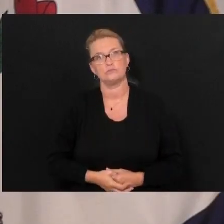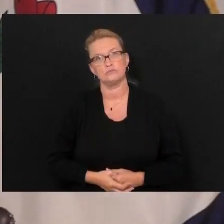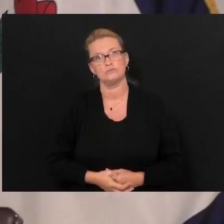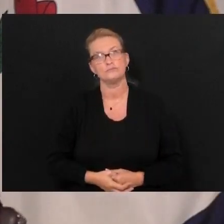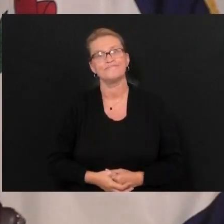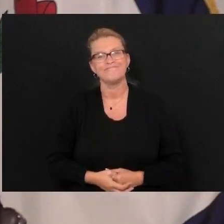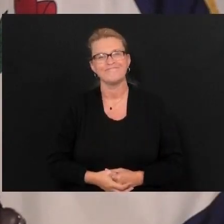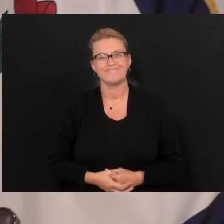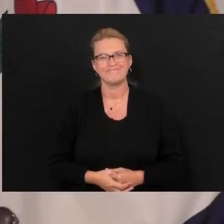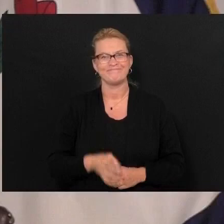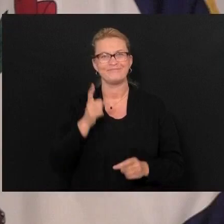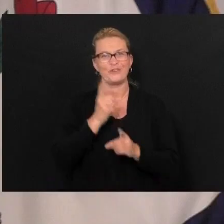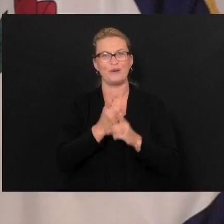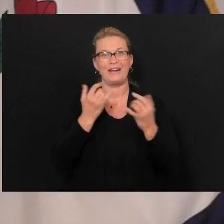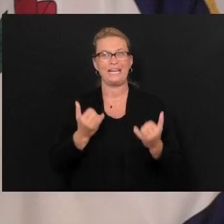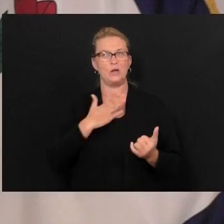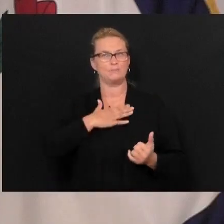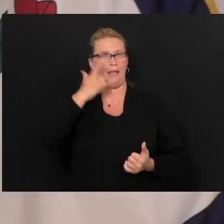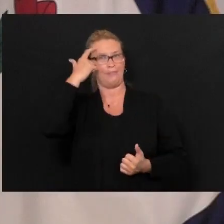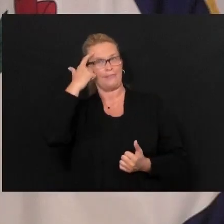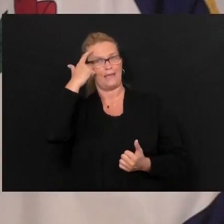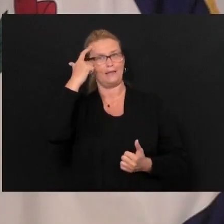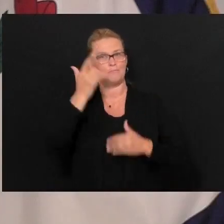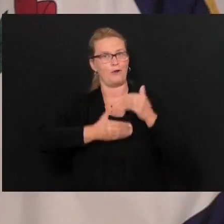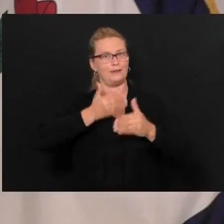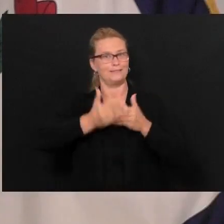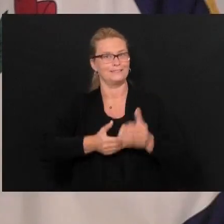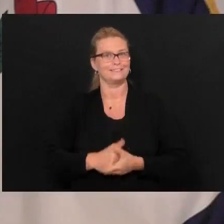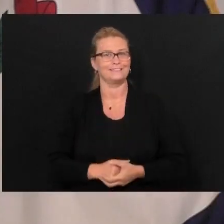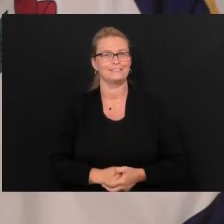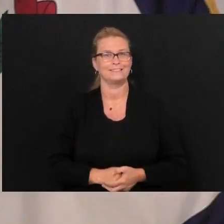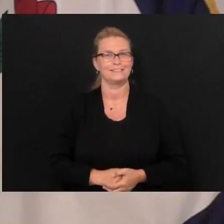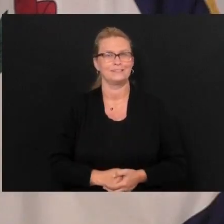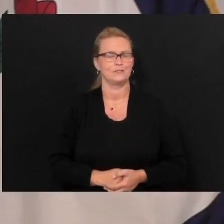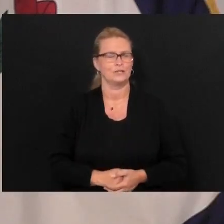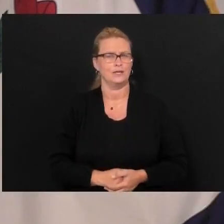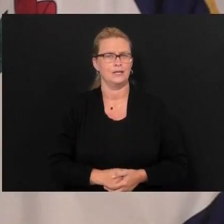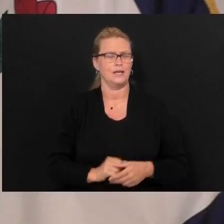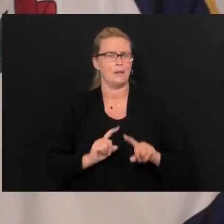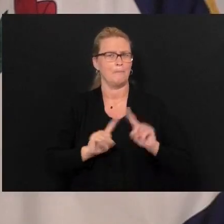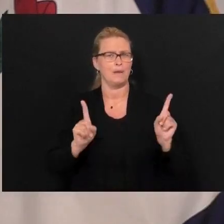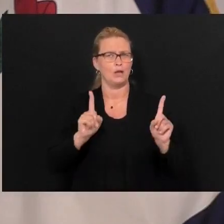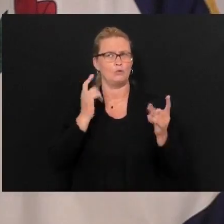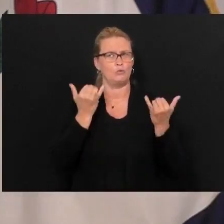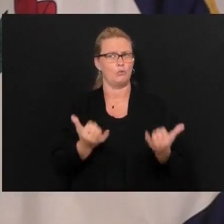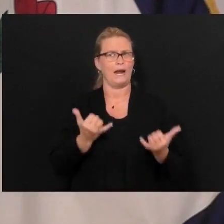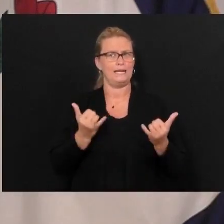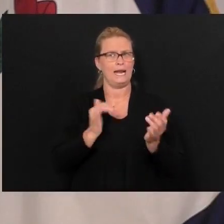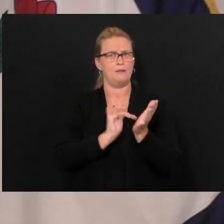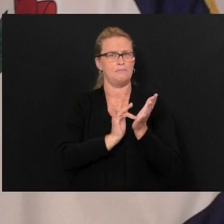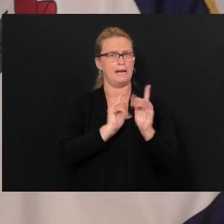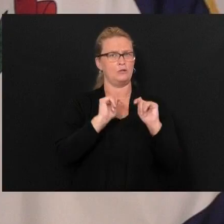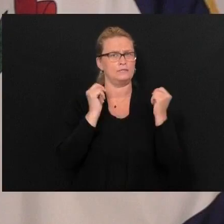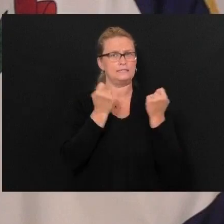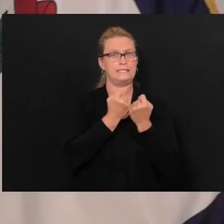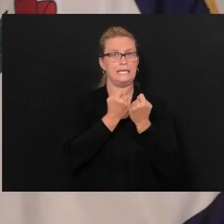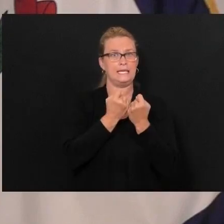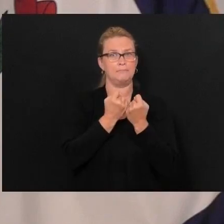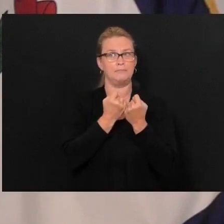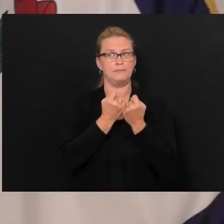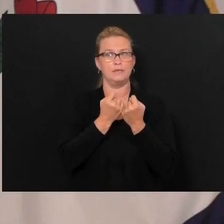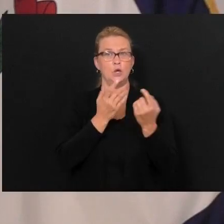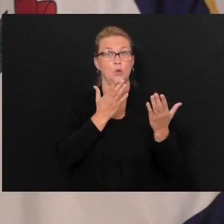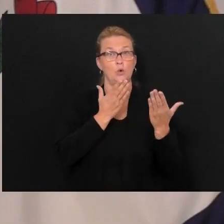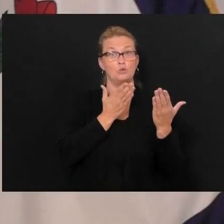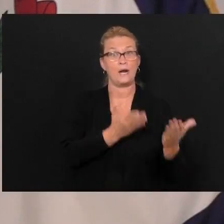but right now that's my thinking, and I don't think that the medical team is going to recommend, nor do I